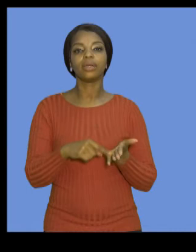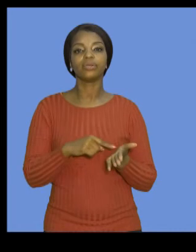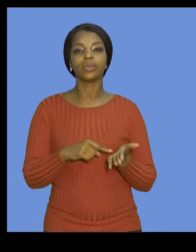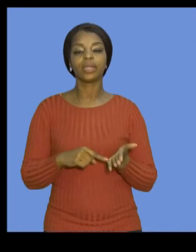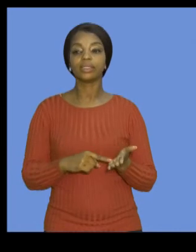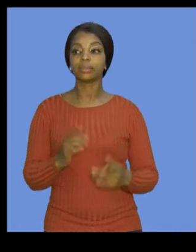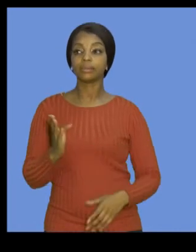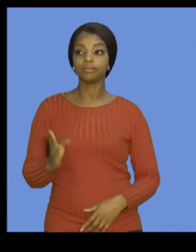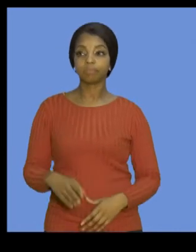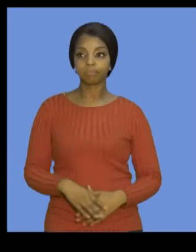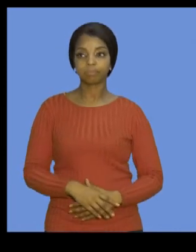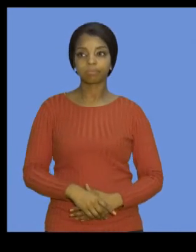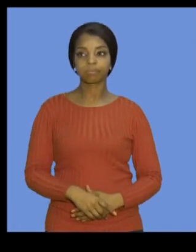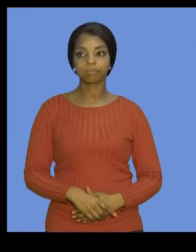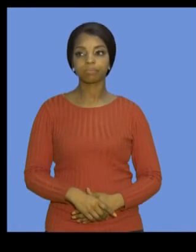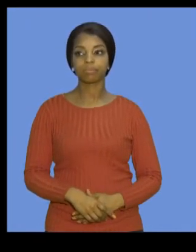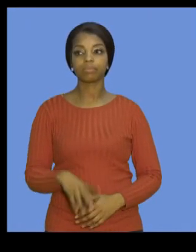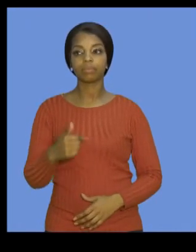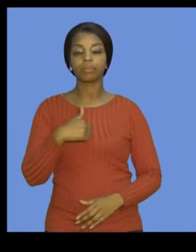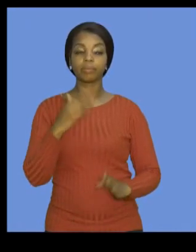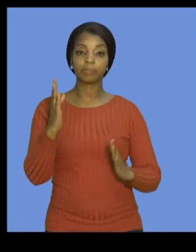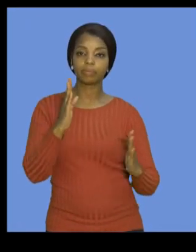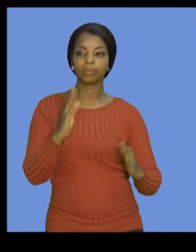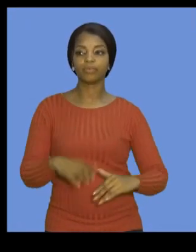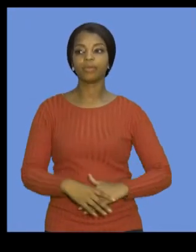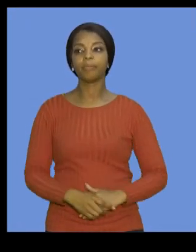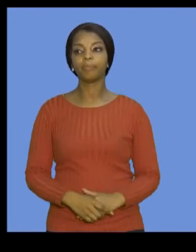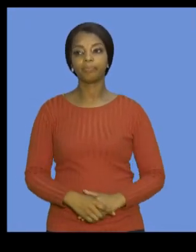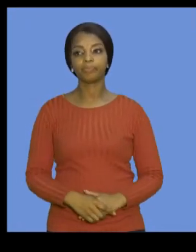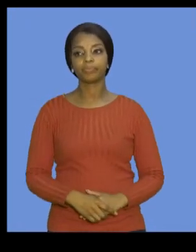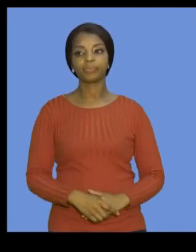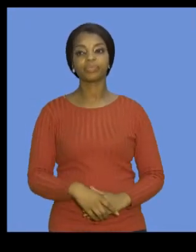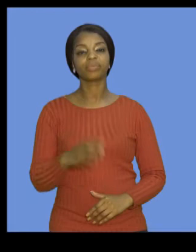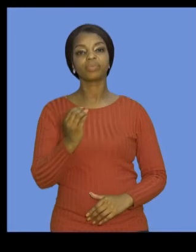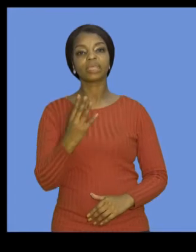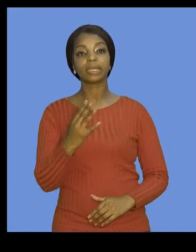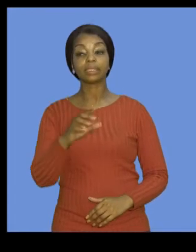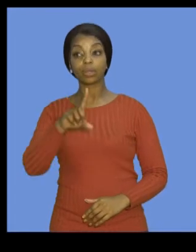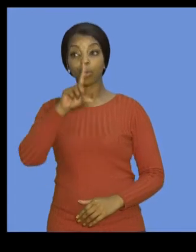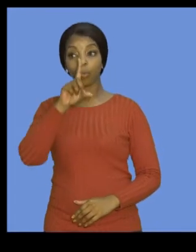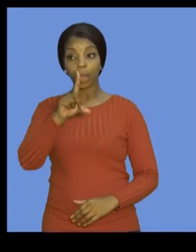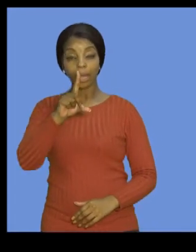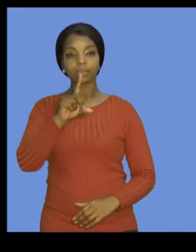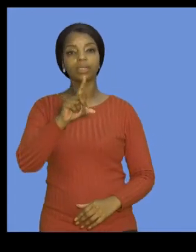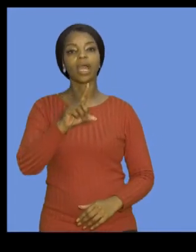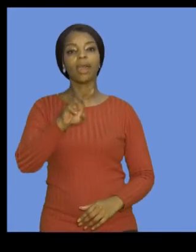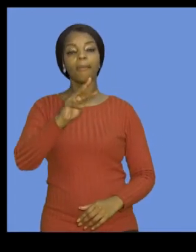calculator for that. Let me just put it this side. So that will be